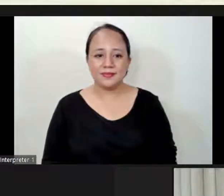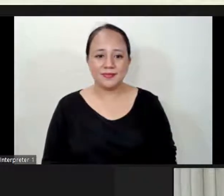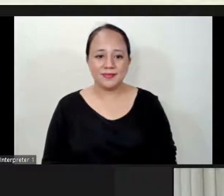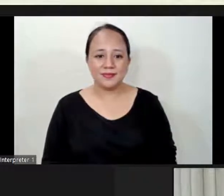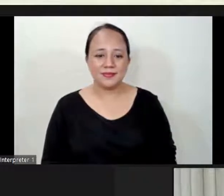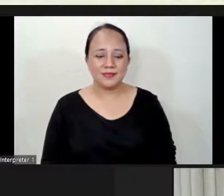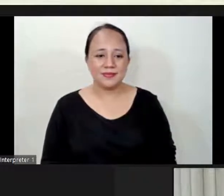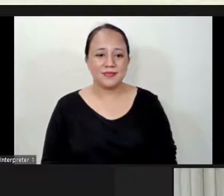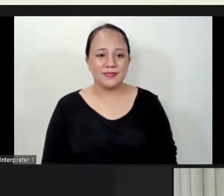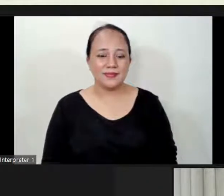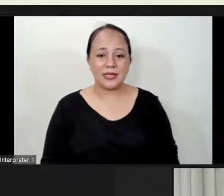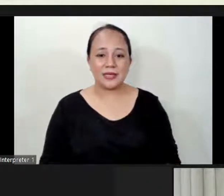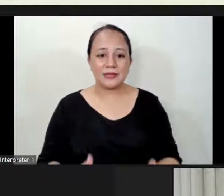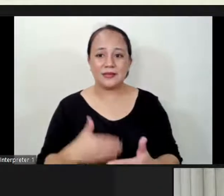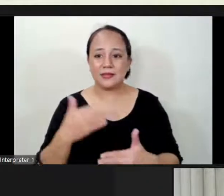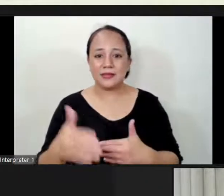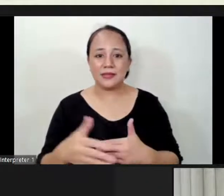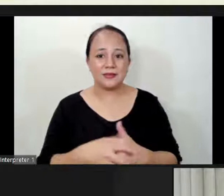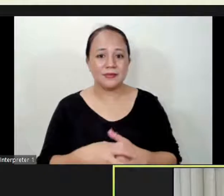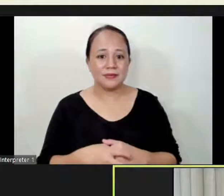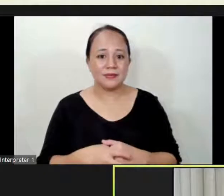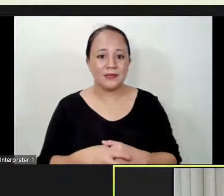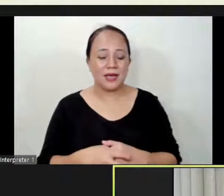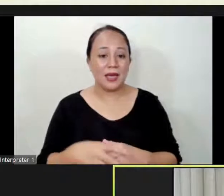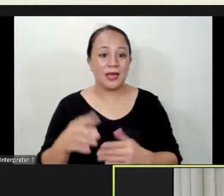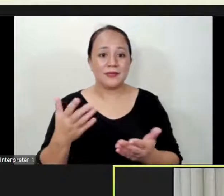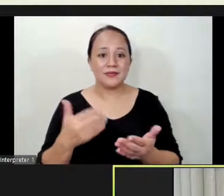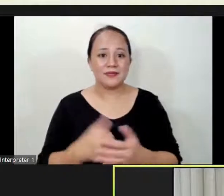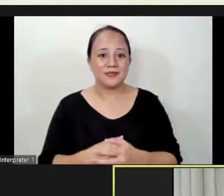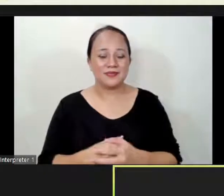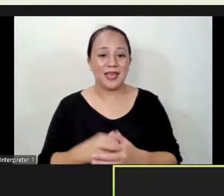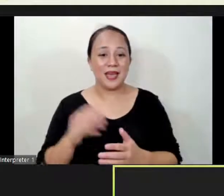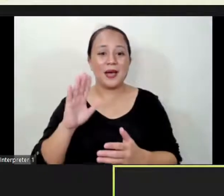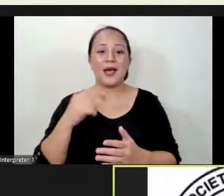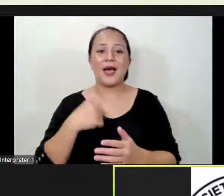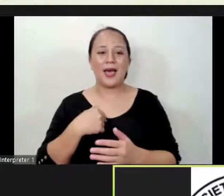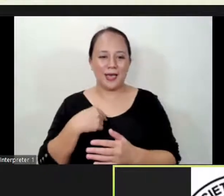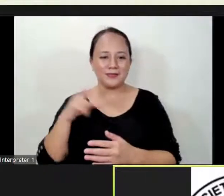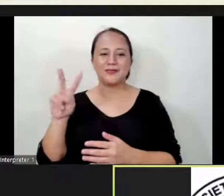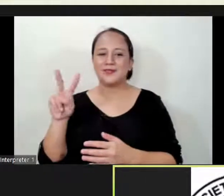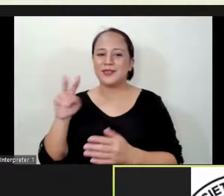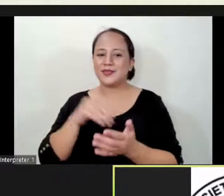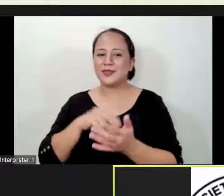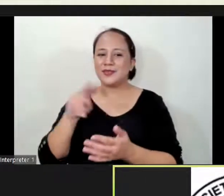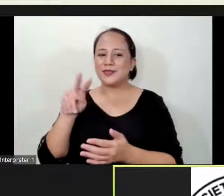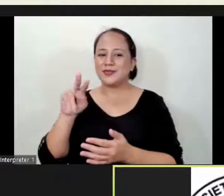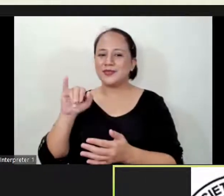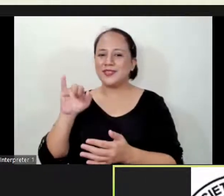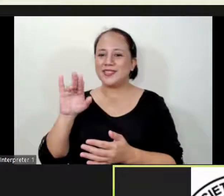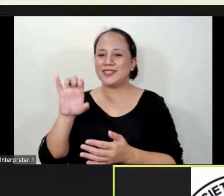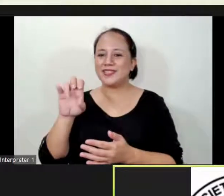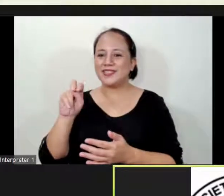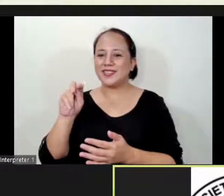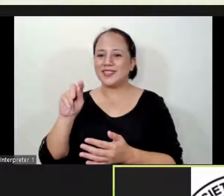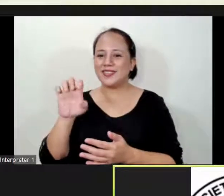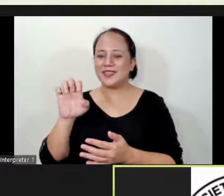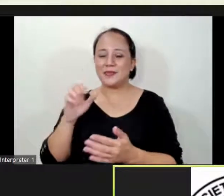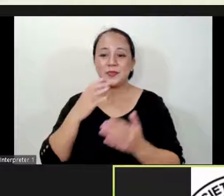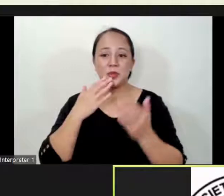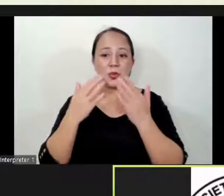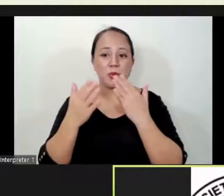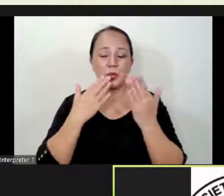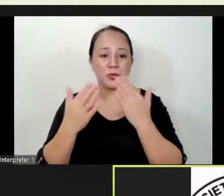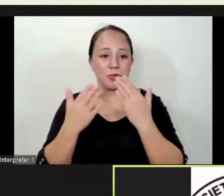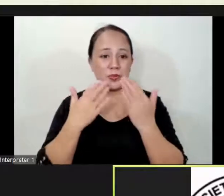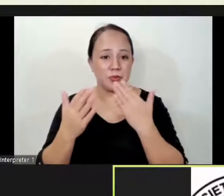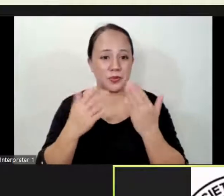Okay, let's move on then. Hello. Dr. Vicente, go ahead. Thank you